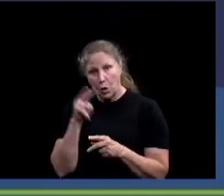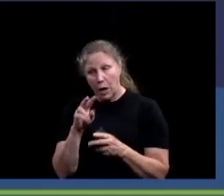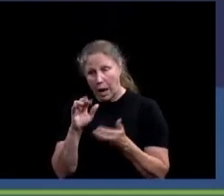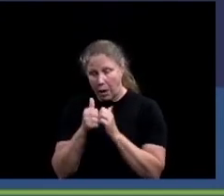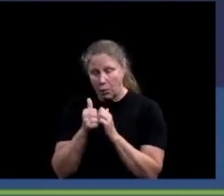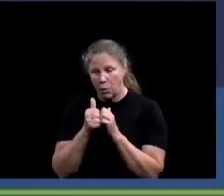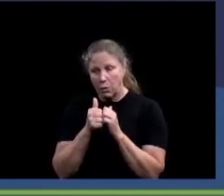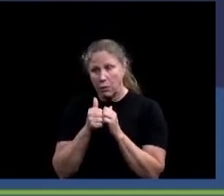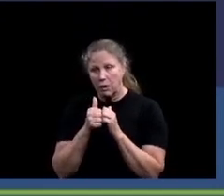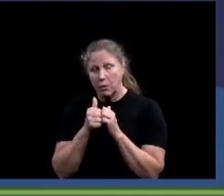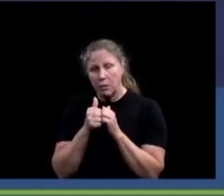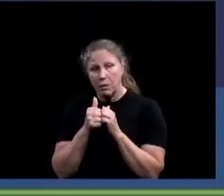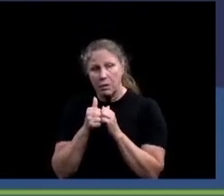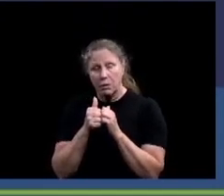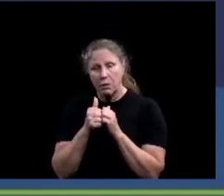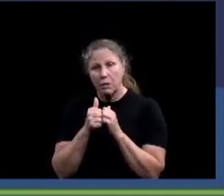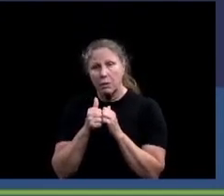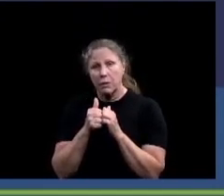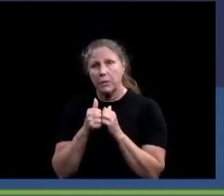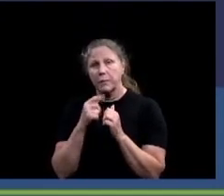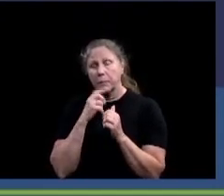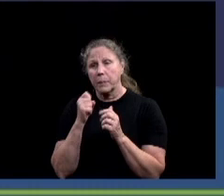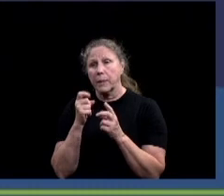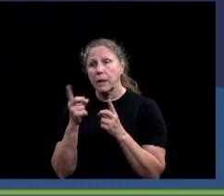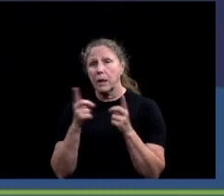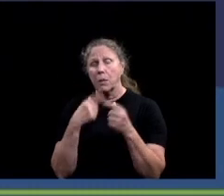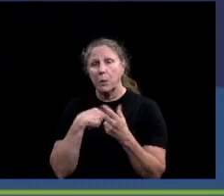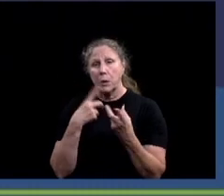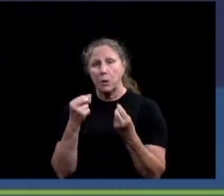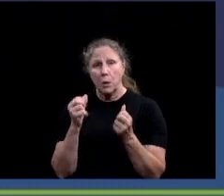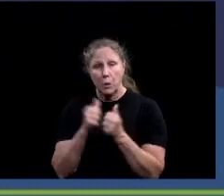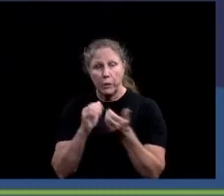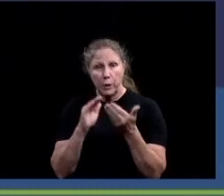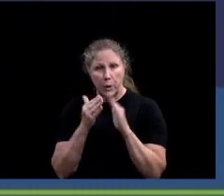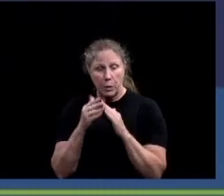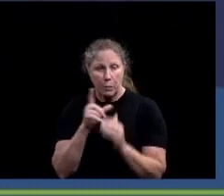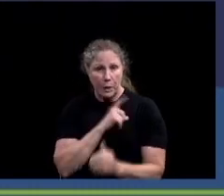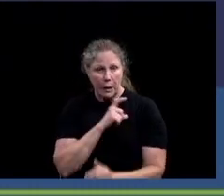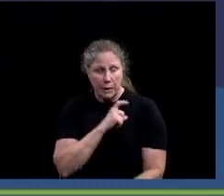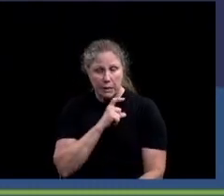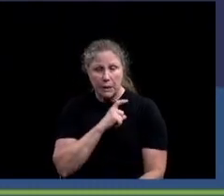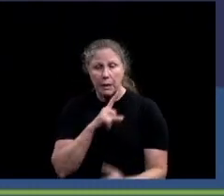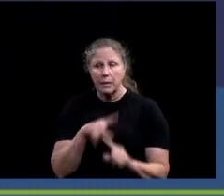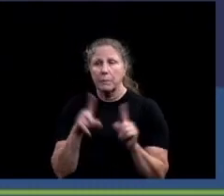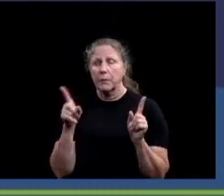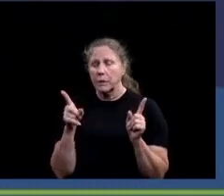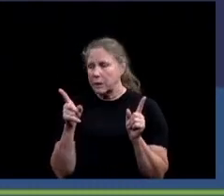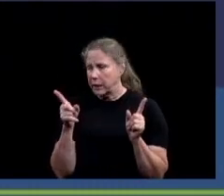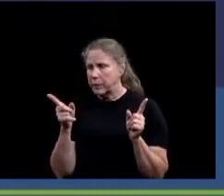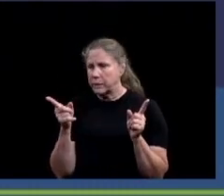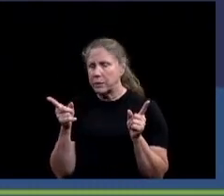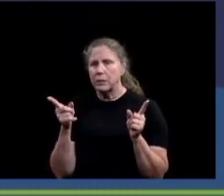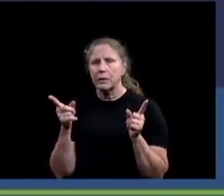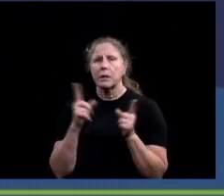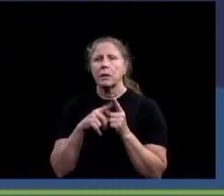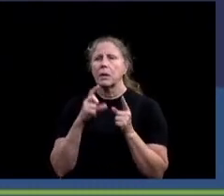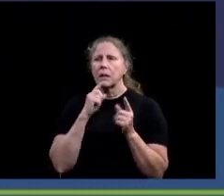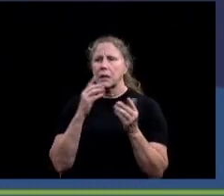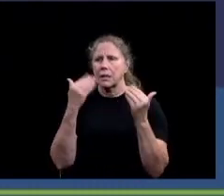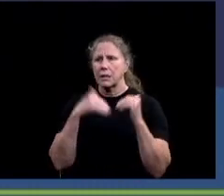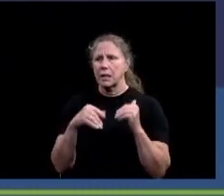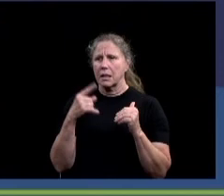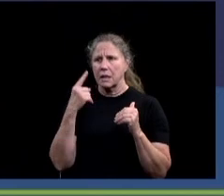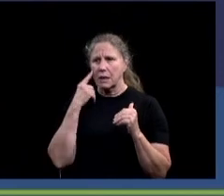where we can go with community policing. But, I want to know what's next with that. I also am